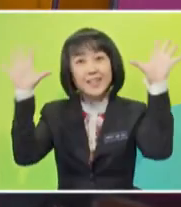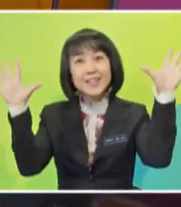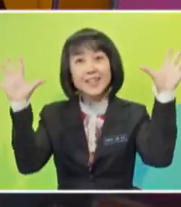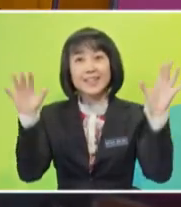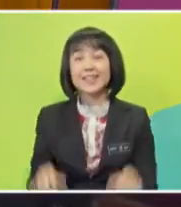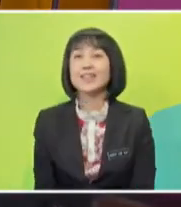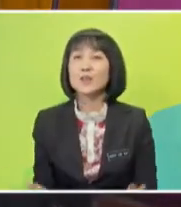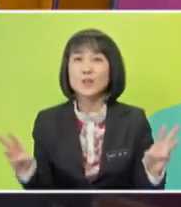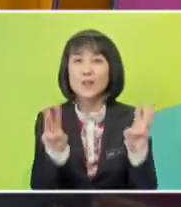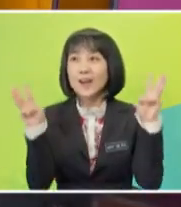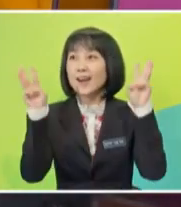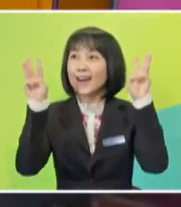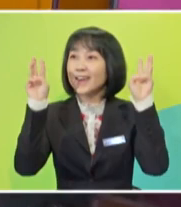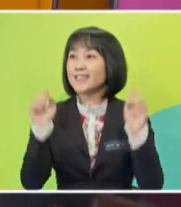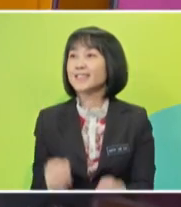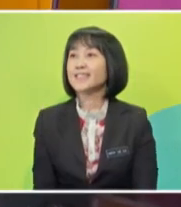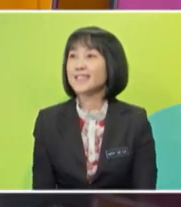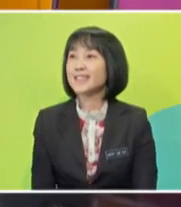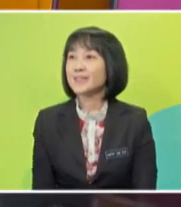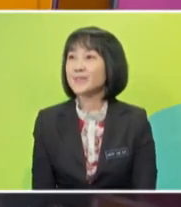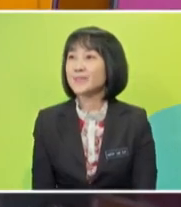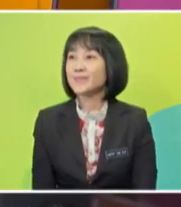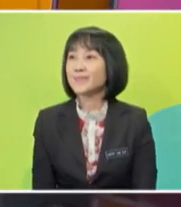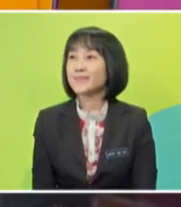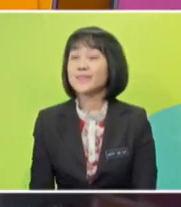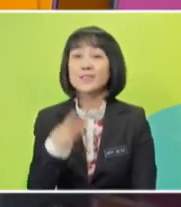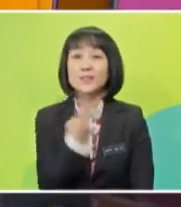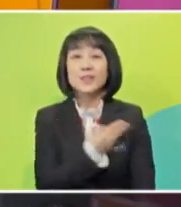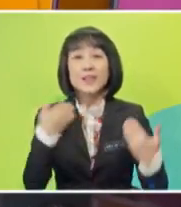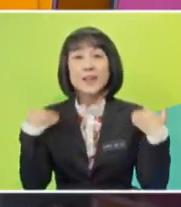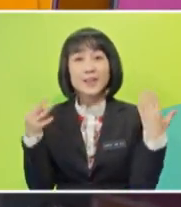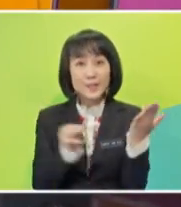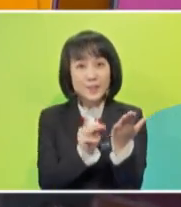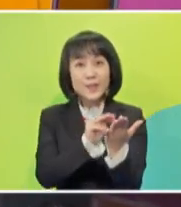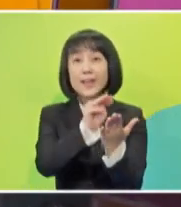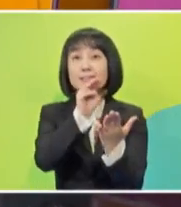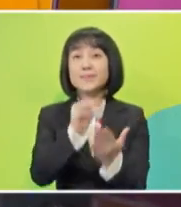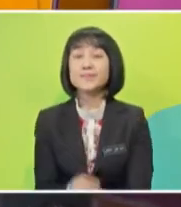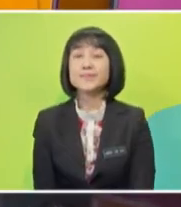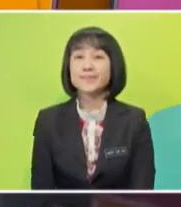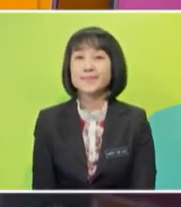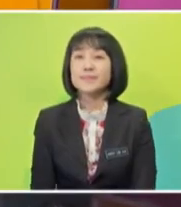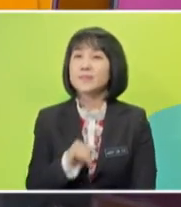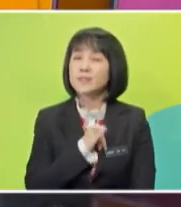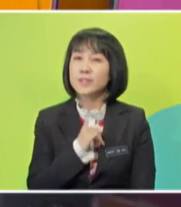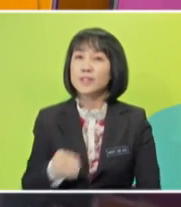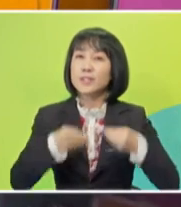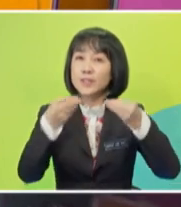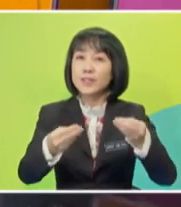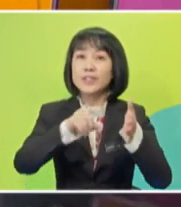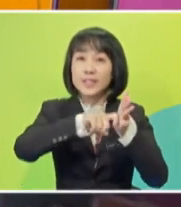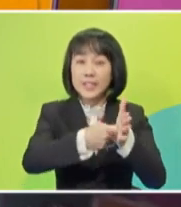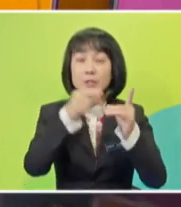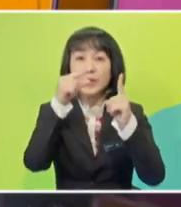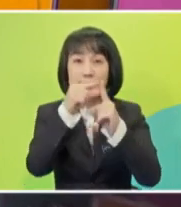at that. Okay. There we go. So we have the map here. Now, I'm going to give you the keywords. So if you are ready